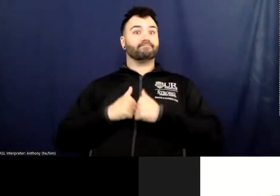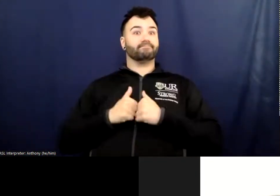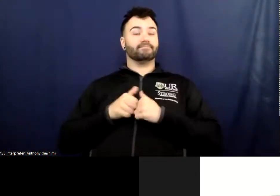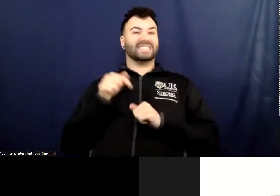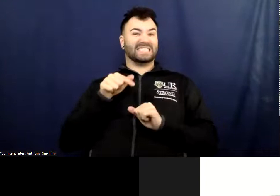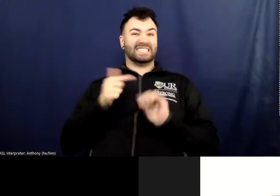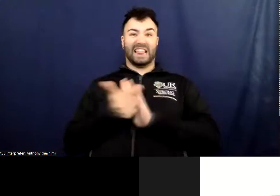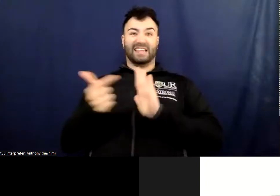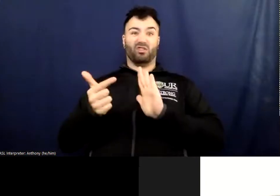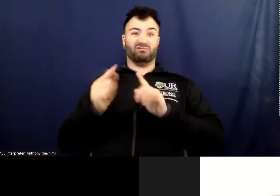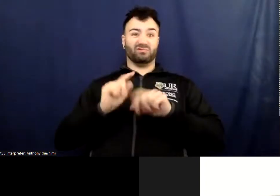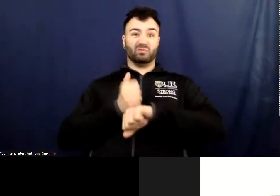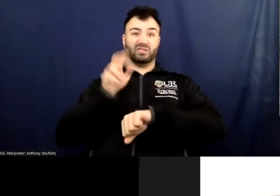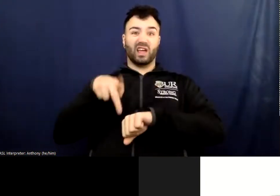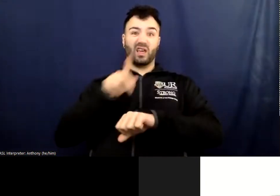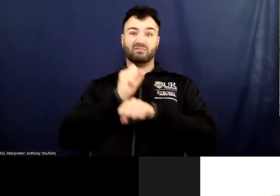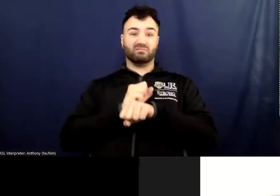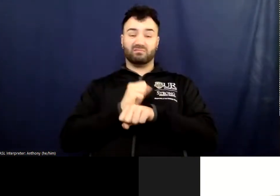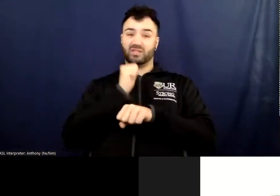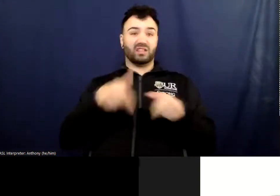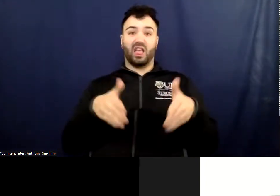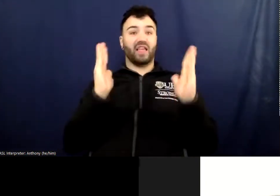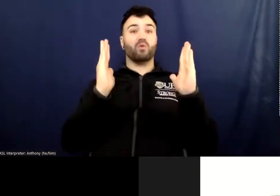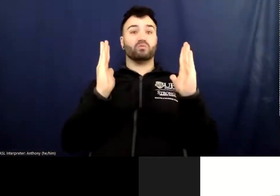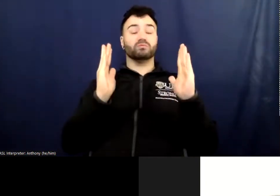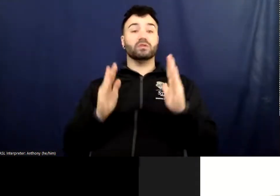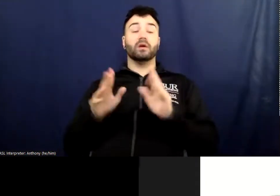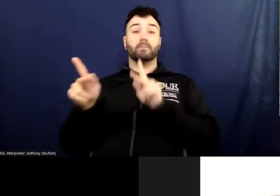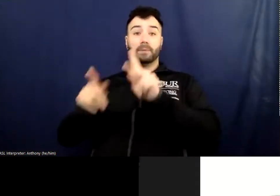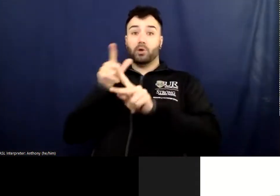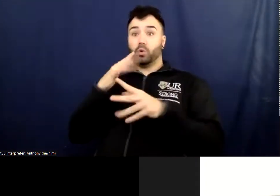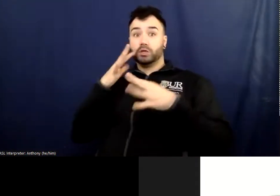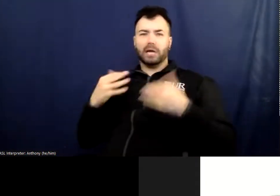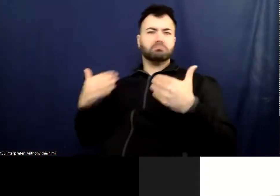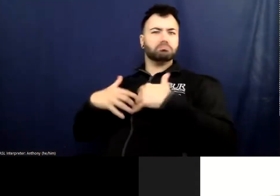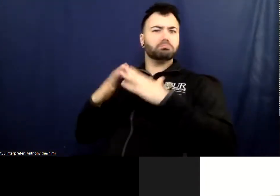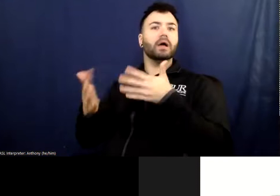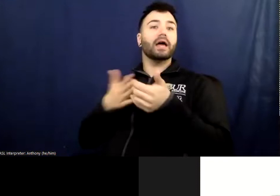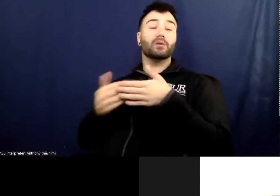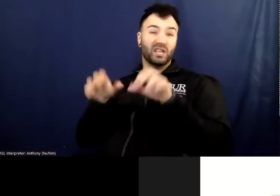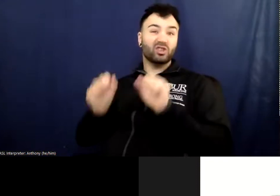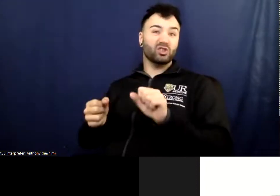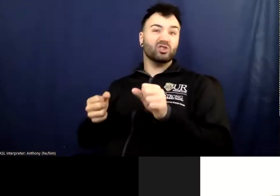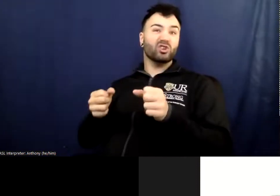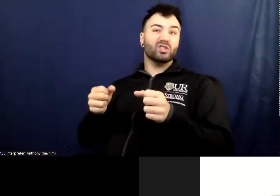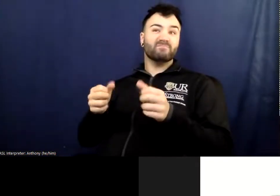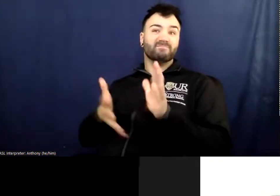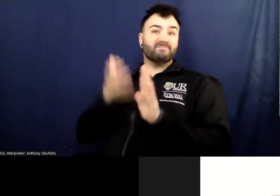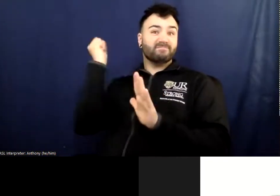risk their lives and their livelihoods actually by working in them. But it might be a while, and maybe the